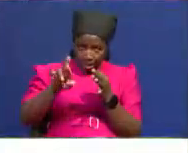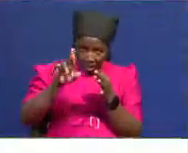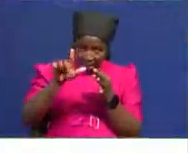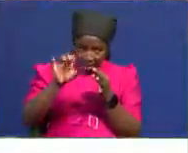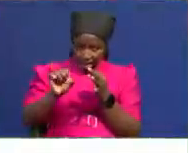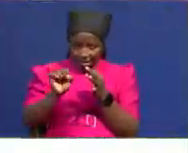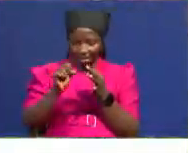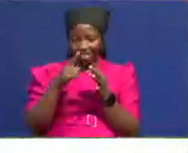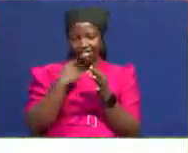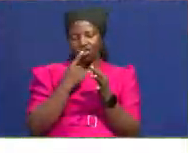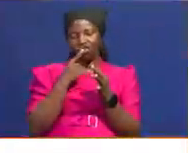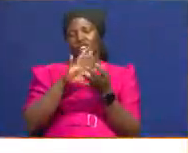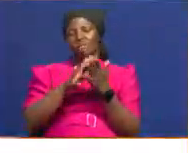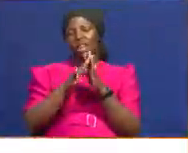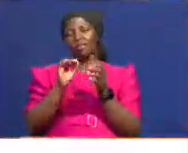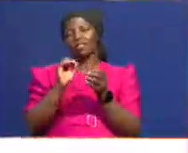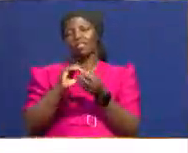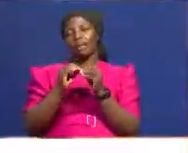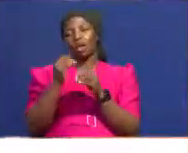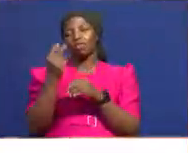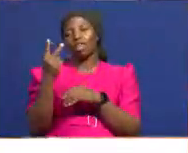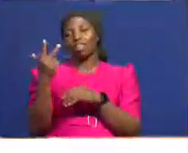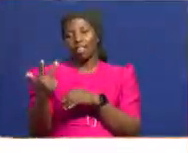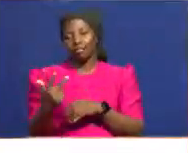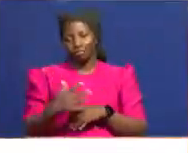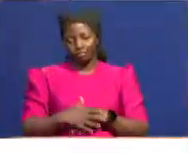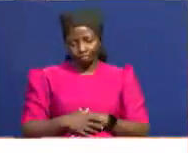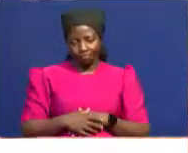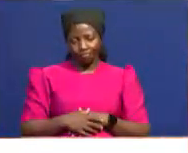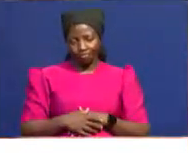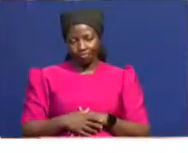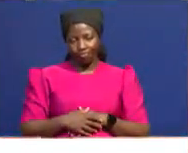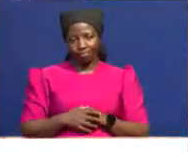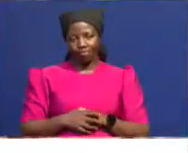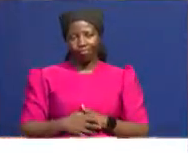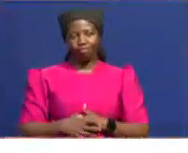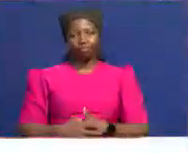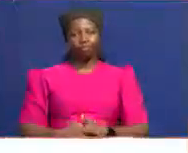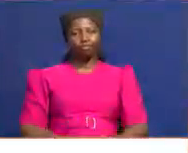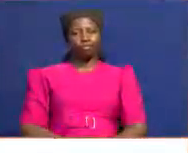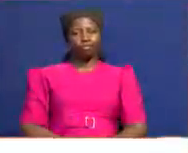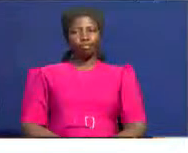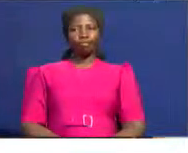respectively. Kimori Mwangi for Legends Edition.